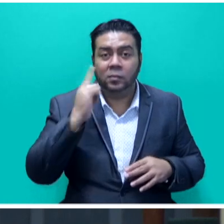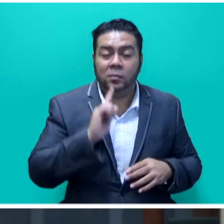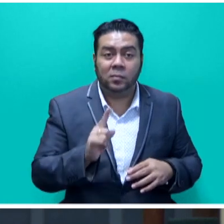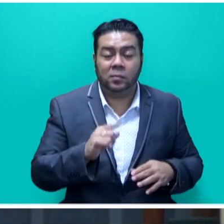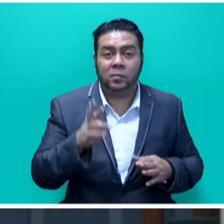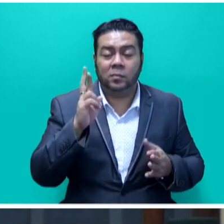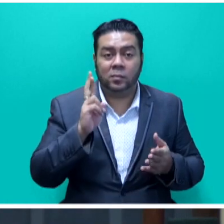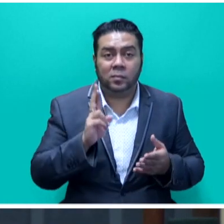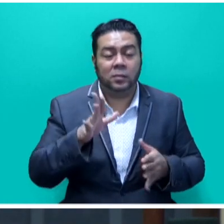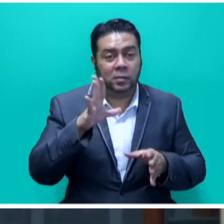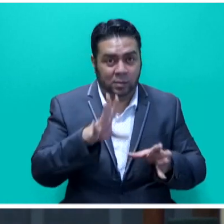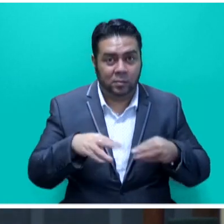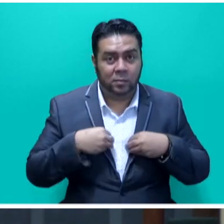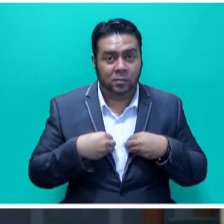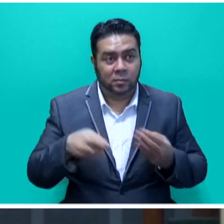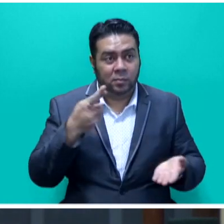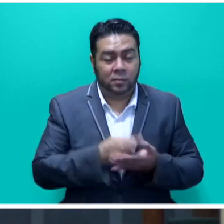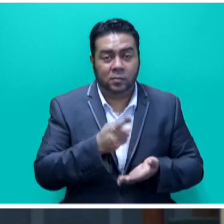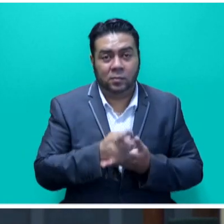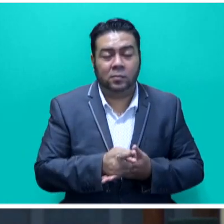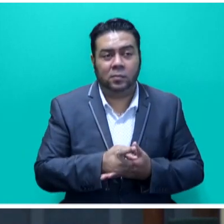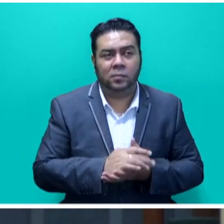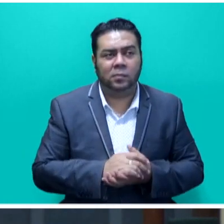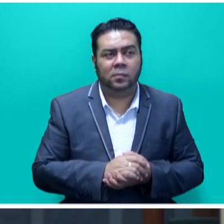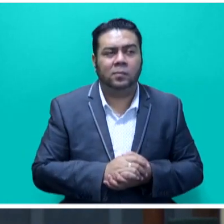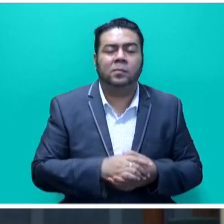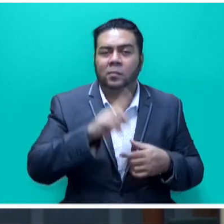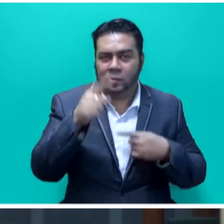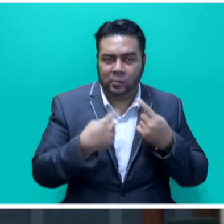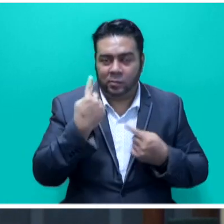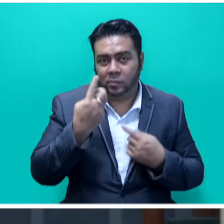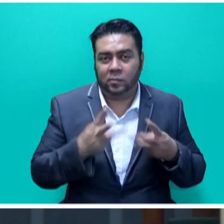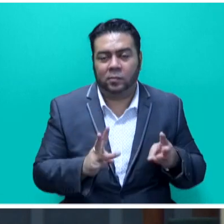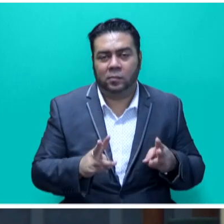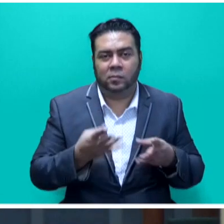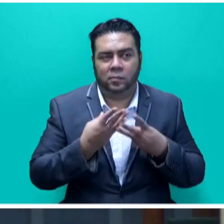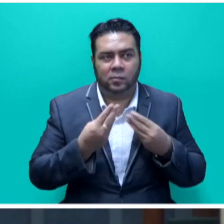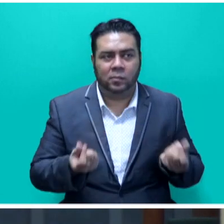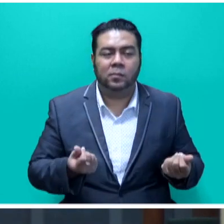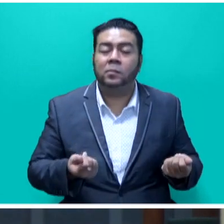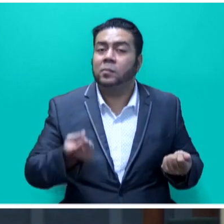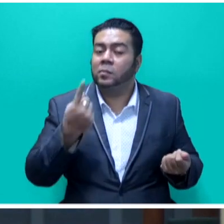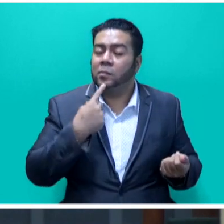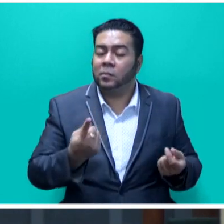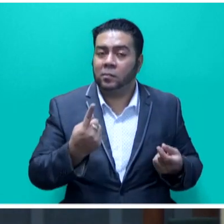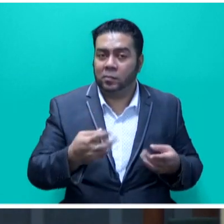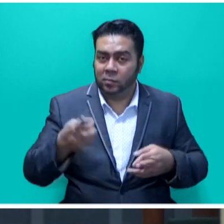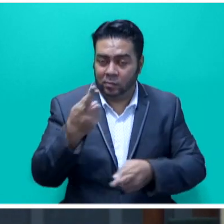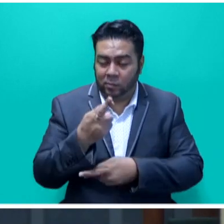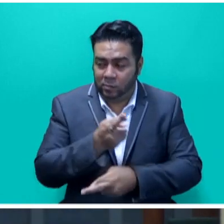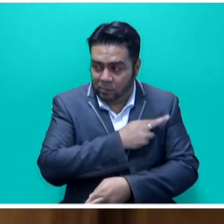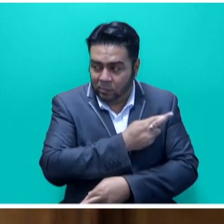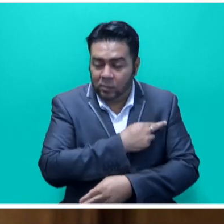because accepting the truth of the matter is the only way to find a solution to any problem. I say responsible because at a time